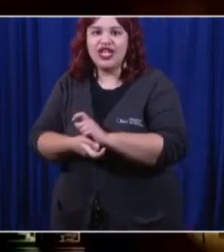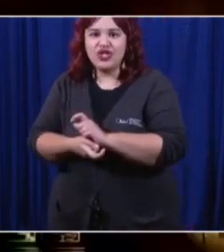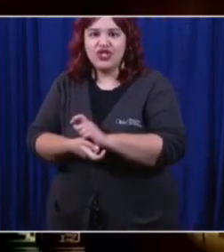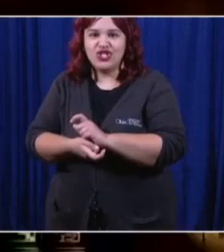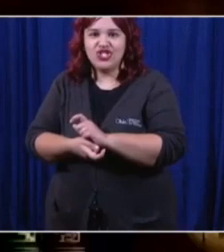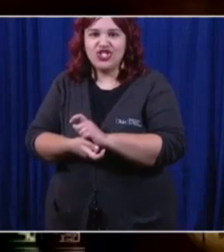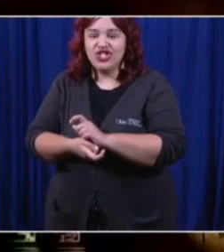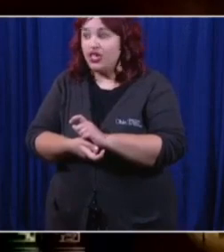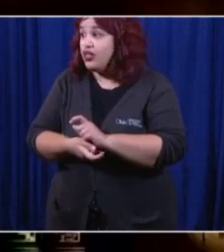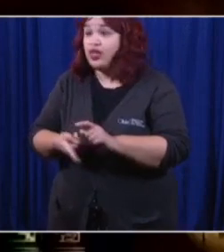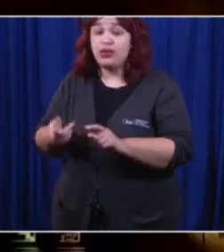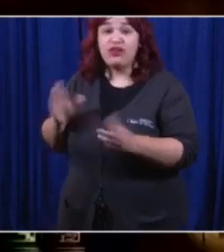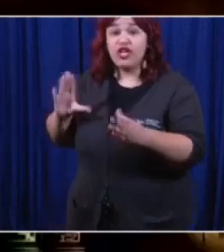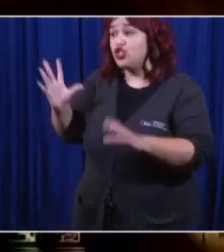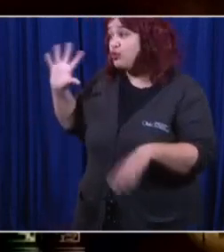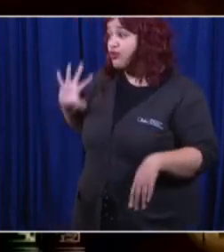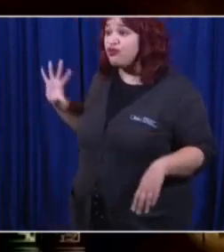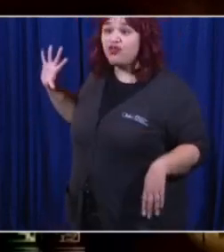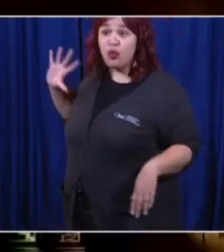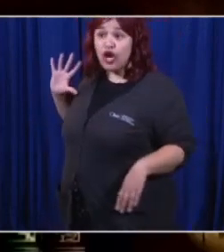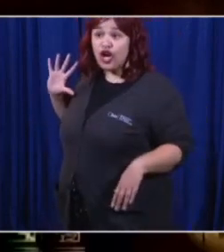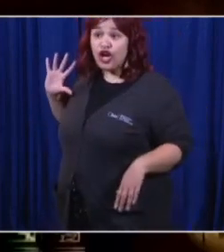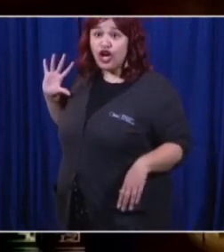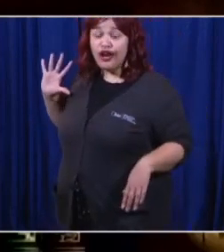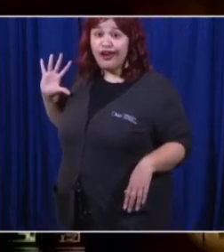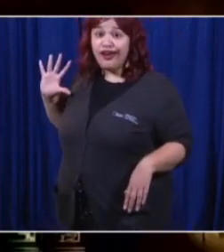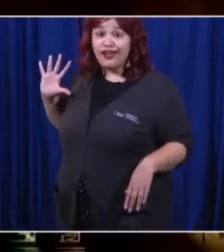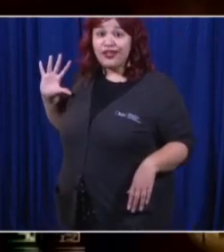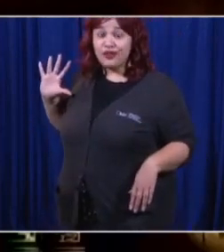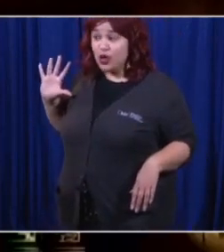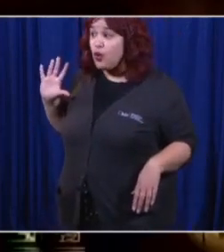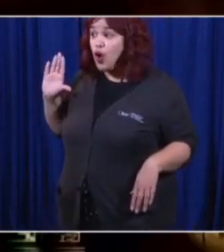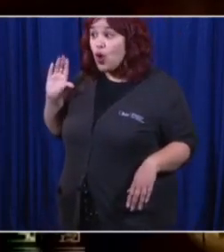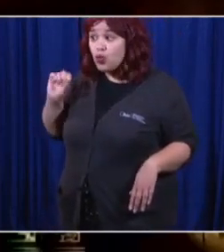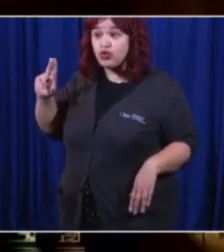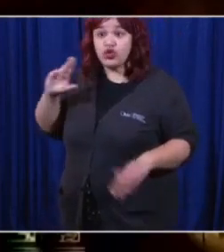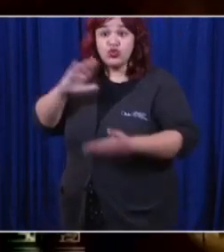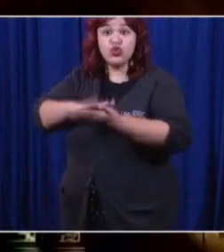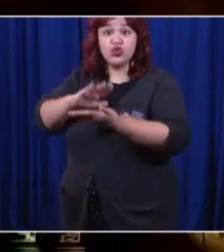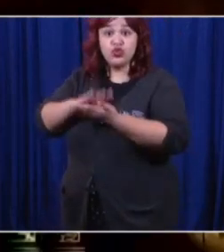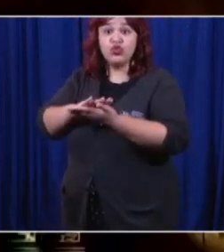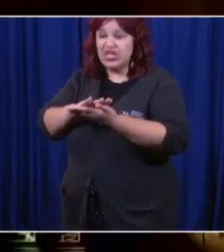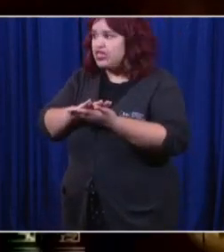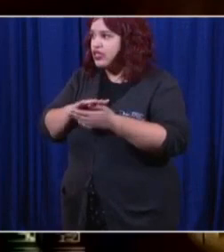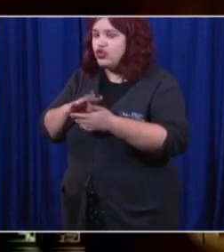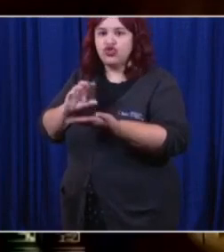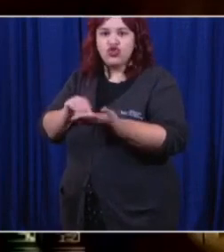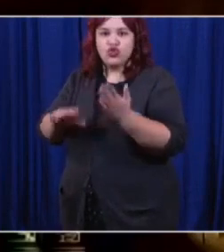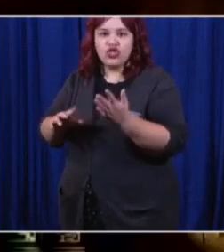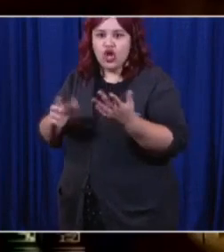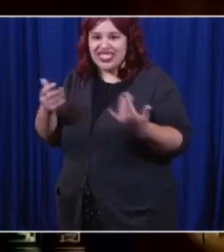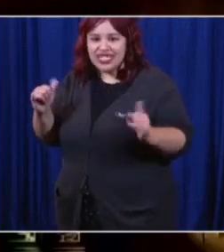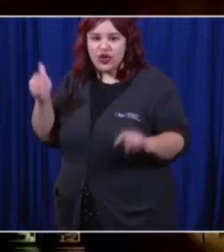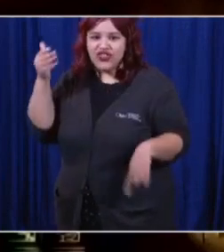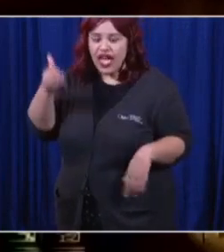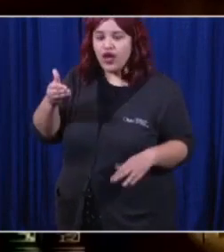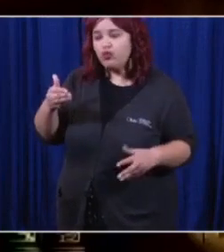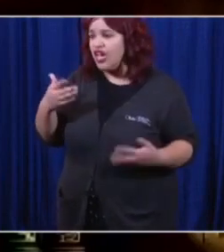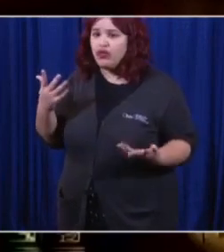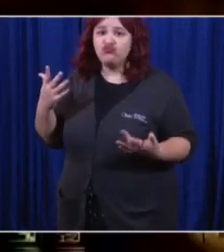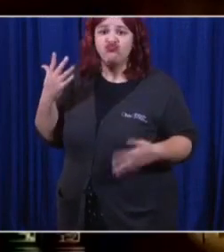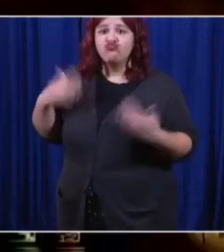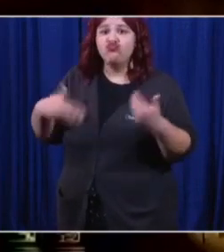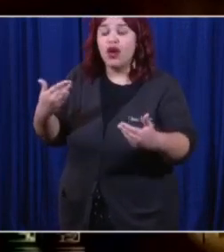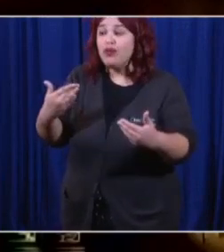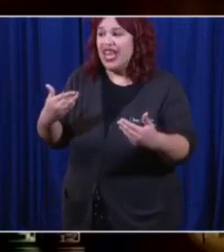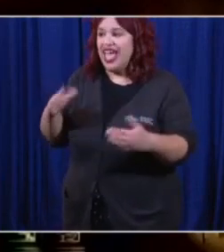we'll hopefully make it through to Thanksgiving break in a couple of weeks. But the why is what matters. And that's what we're here to talk about today. The why